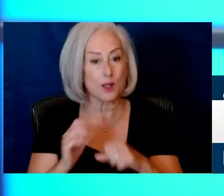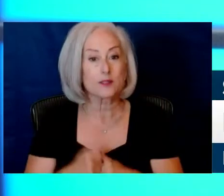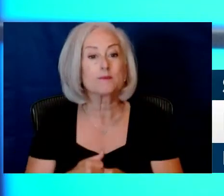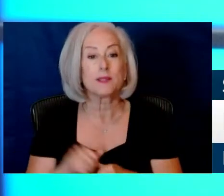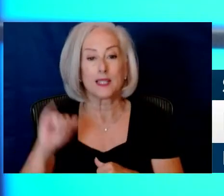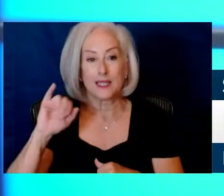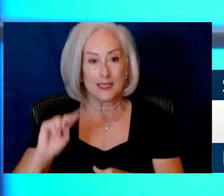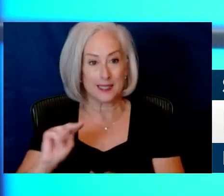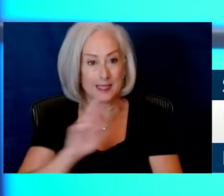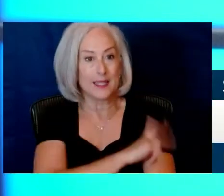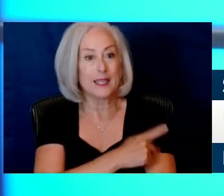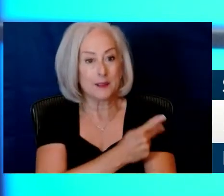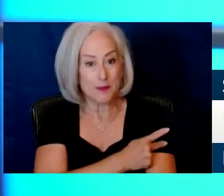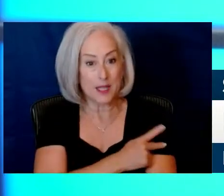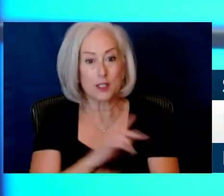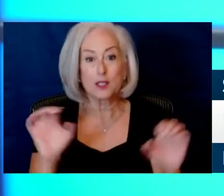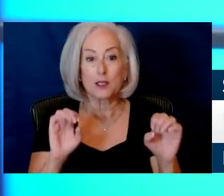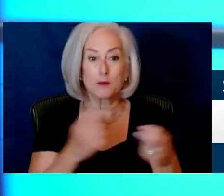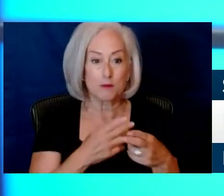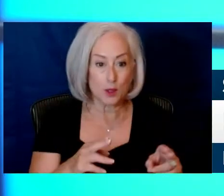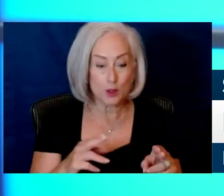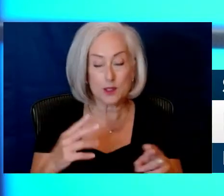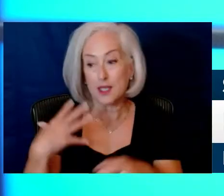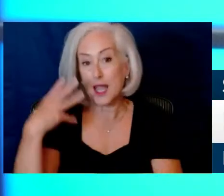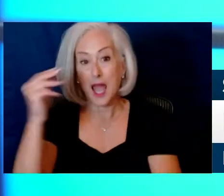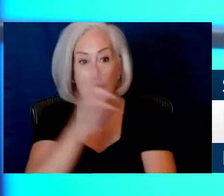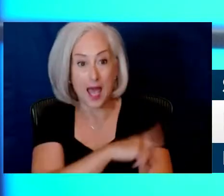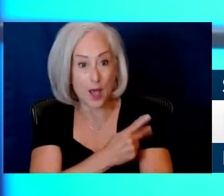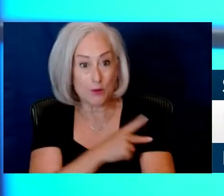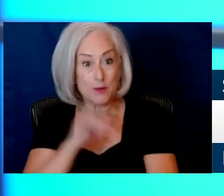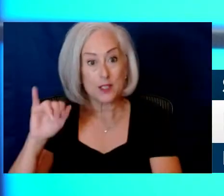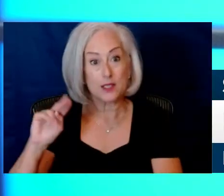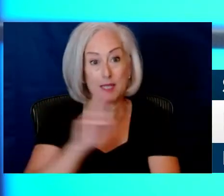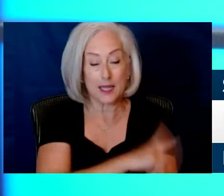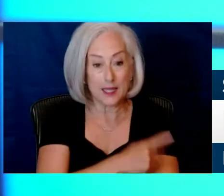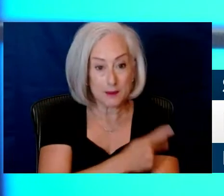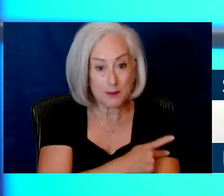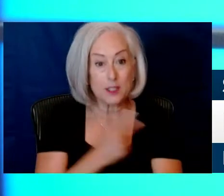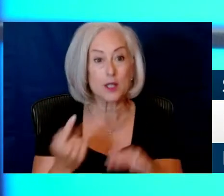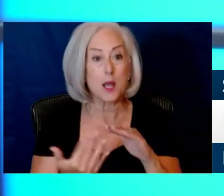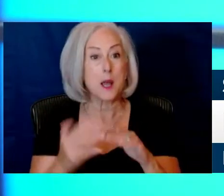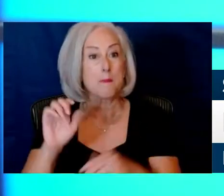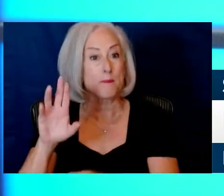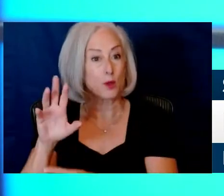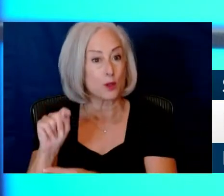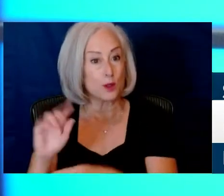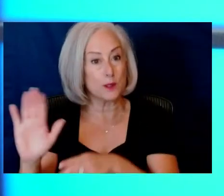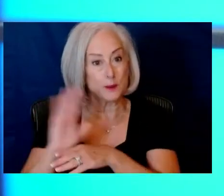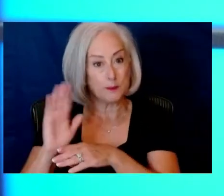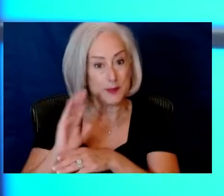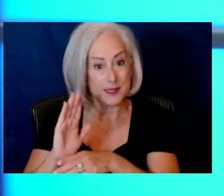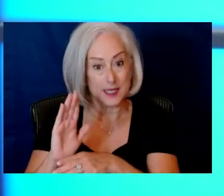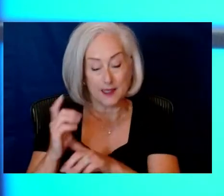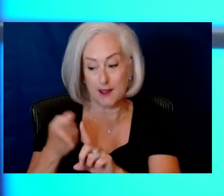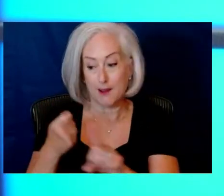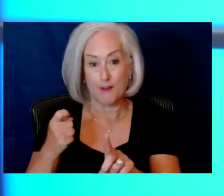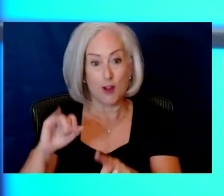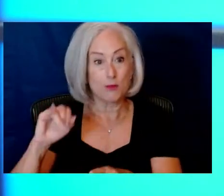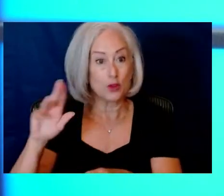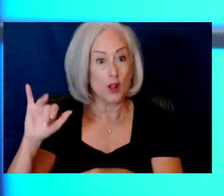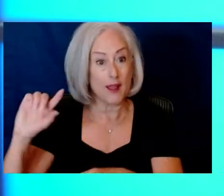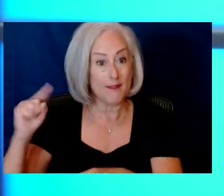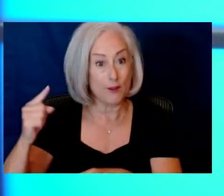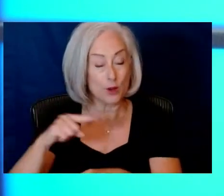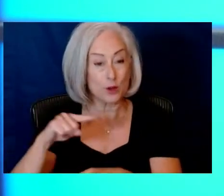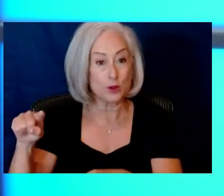emergency department, and our outpatient burn and wound clinic as well. Over the weekend from last Friday the 1st through yesterday